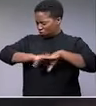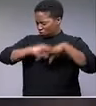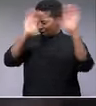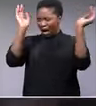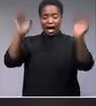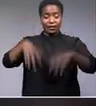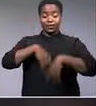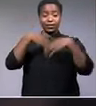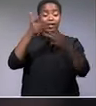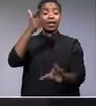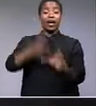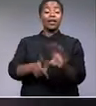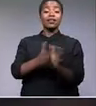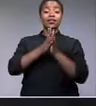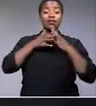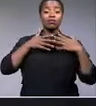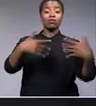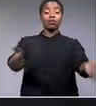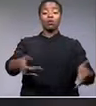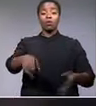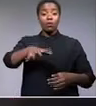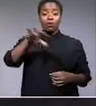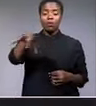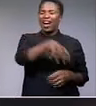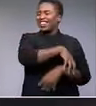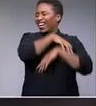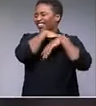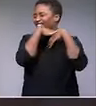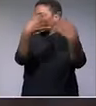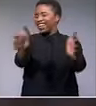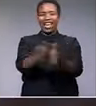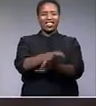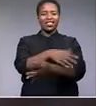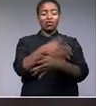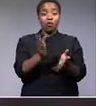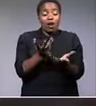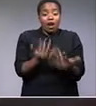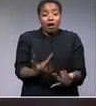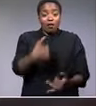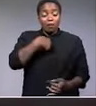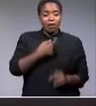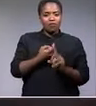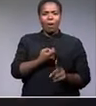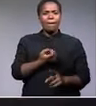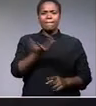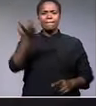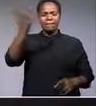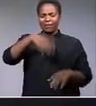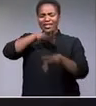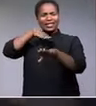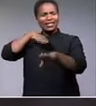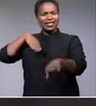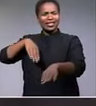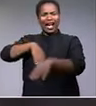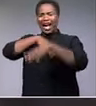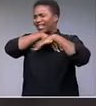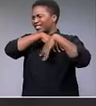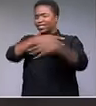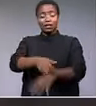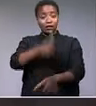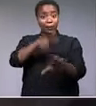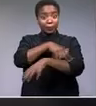don't have any diesel to go to our rural areas. Nothing. Right now I'm coming from the queues. It's